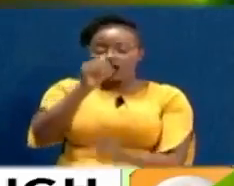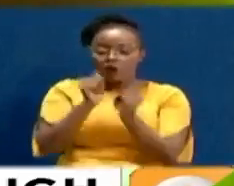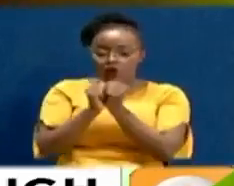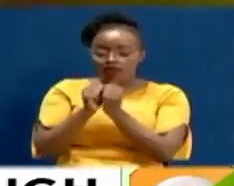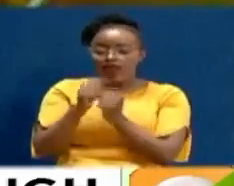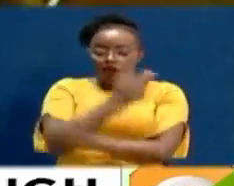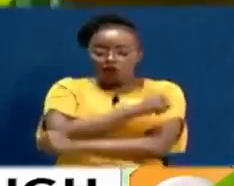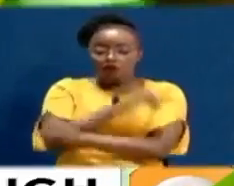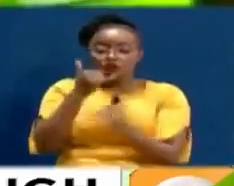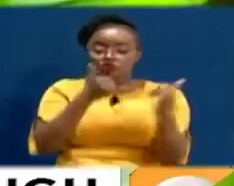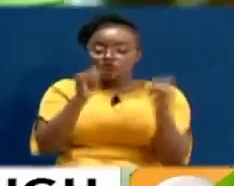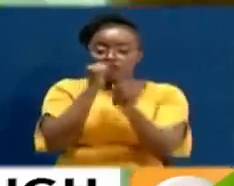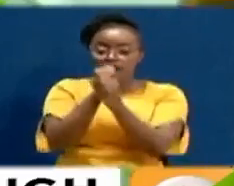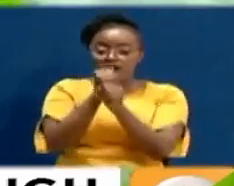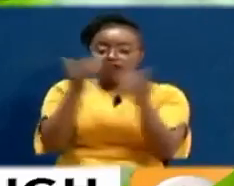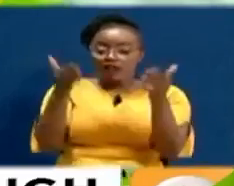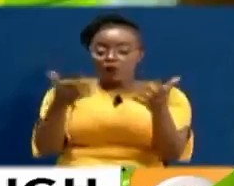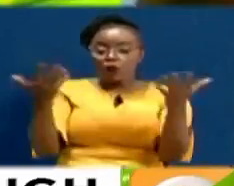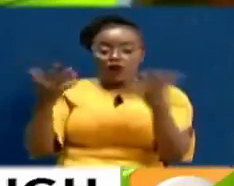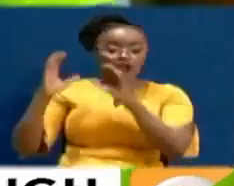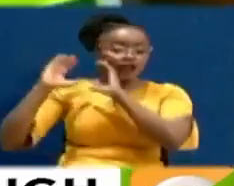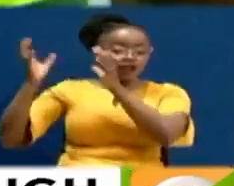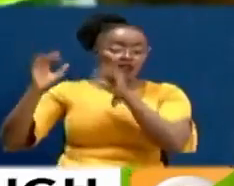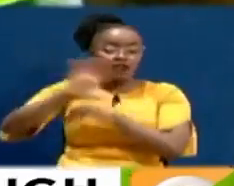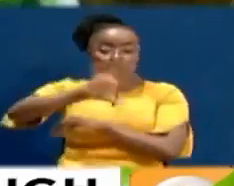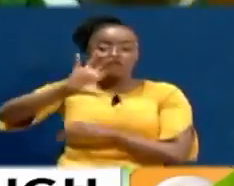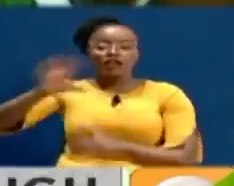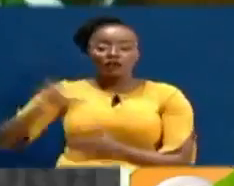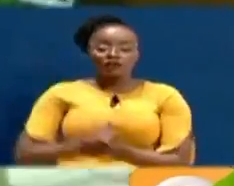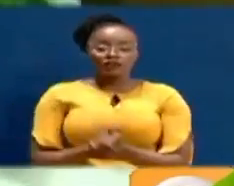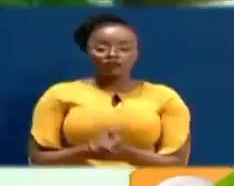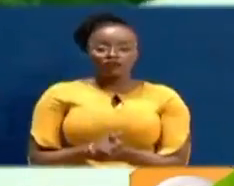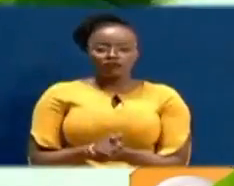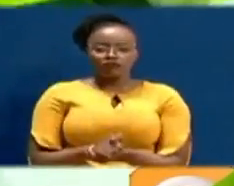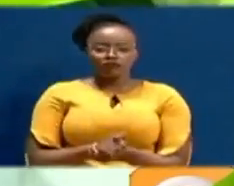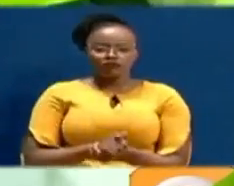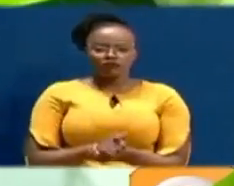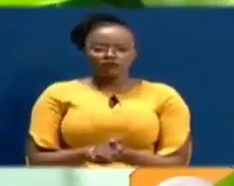trials currently being conducted here in Kilifi County. Waihiga Mwaura, Citizen TV.